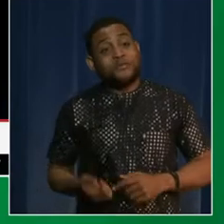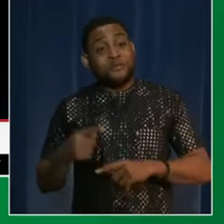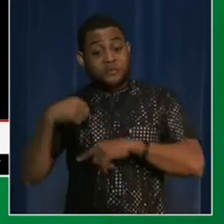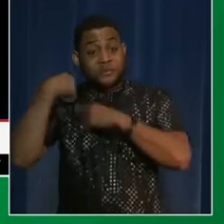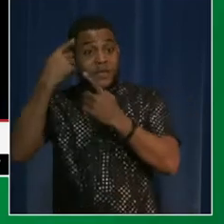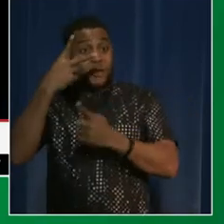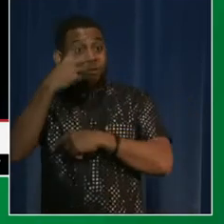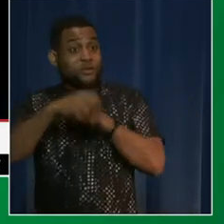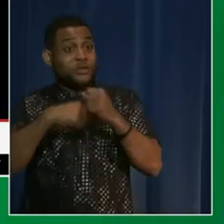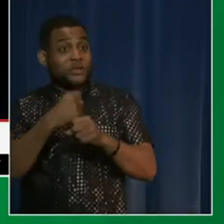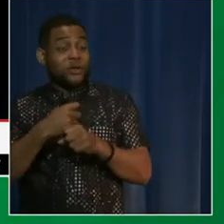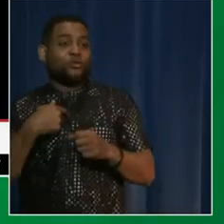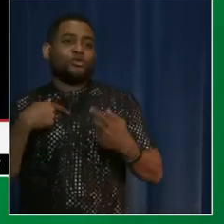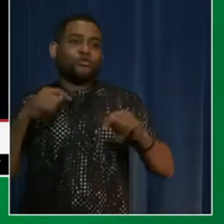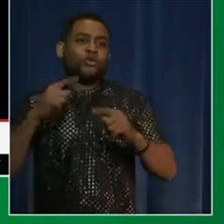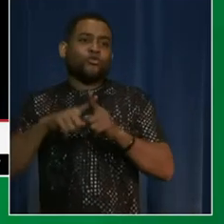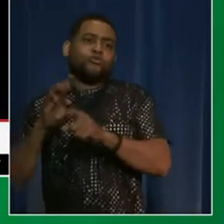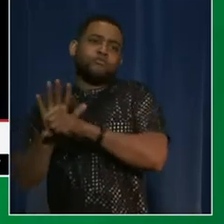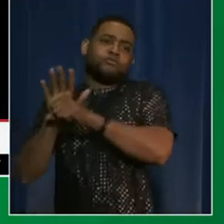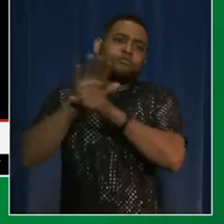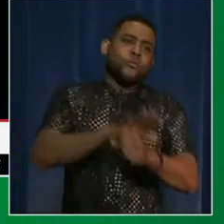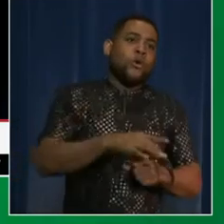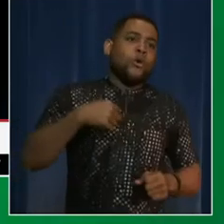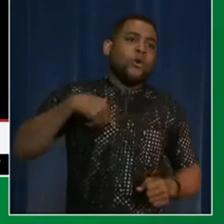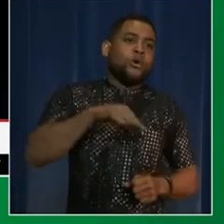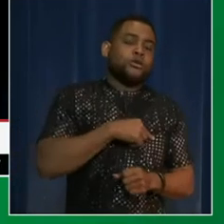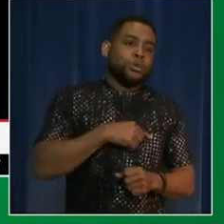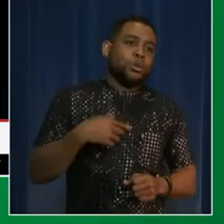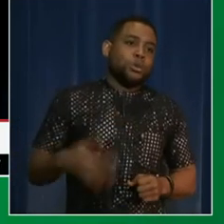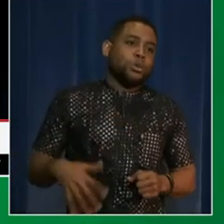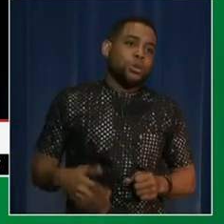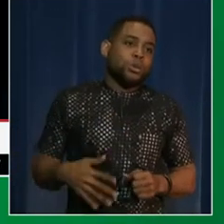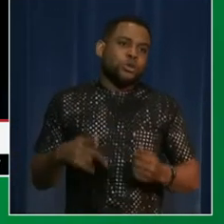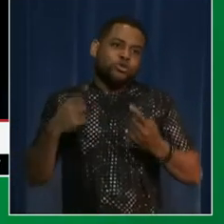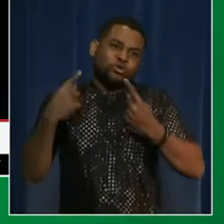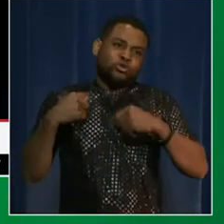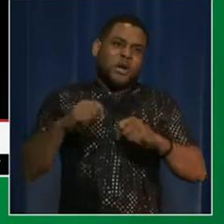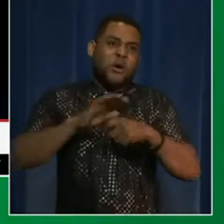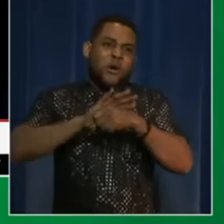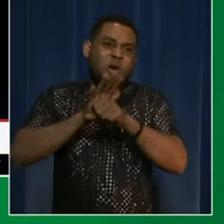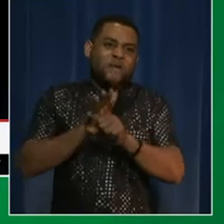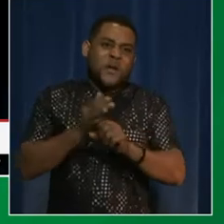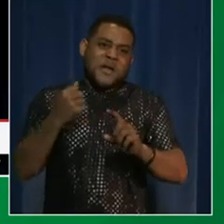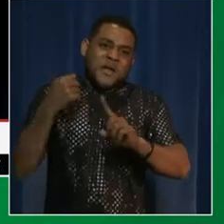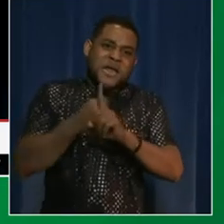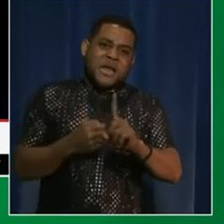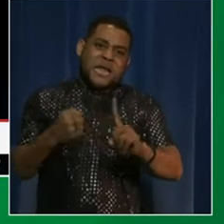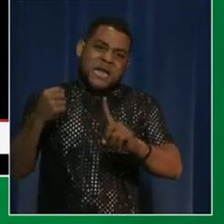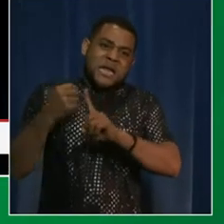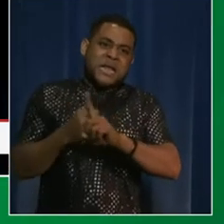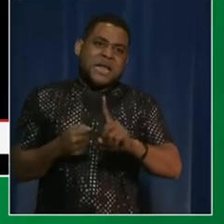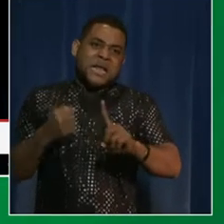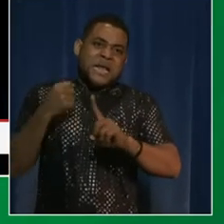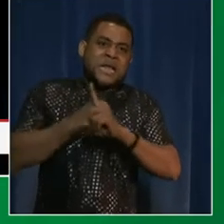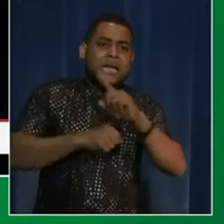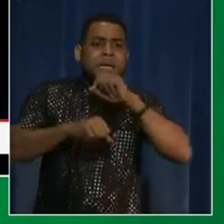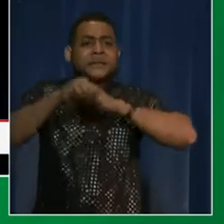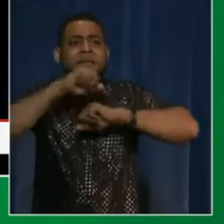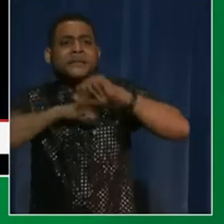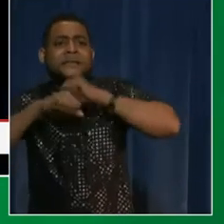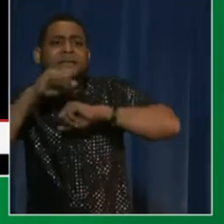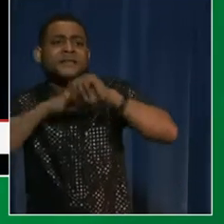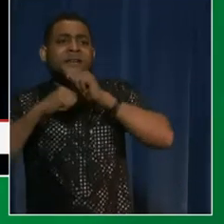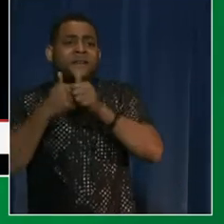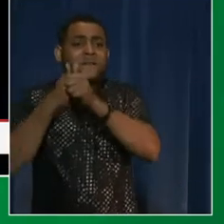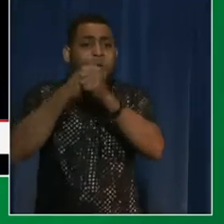down, haven't they? They've tried hard, but we stuck together. We followed the science. Our teams have done